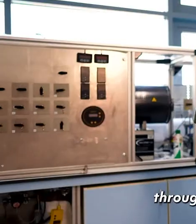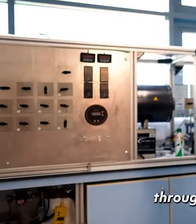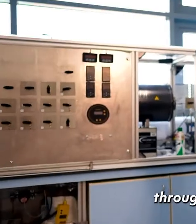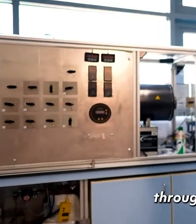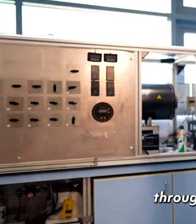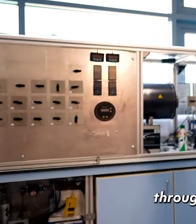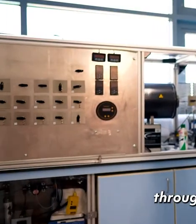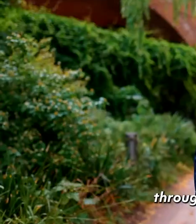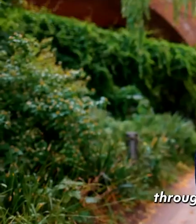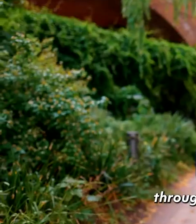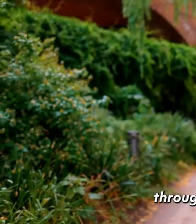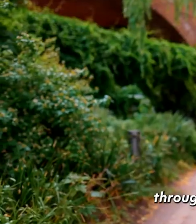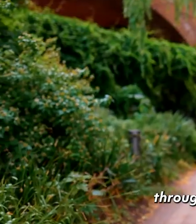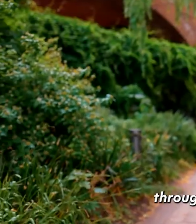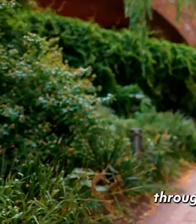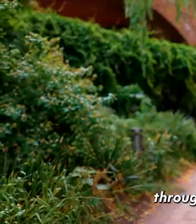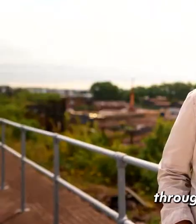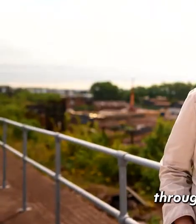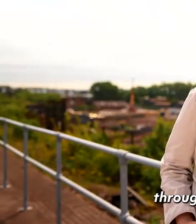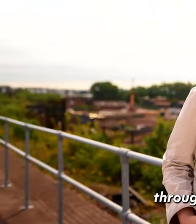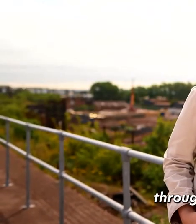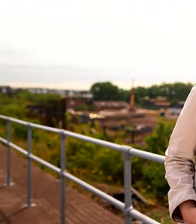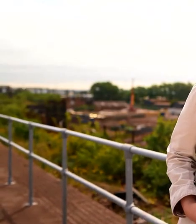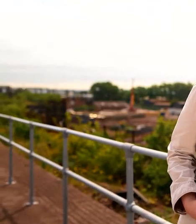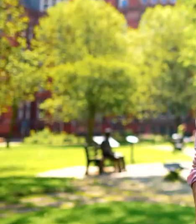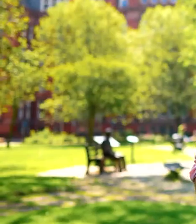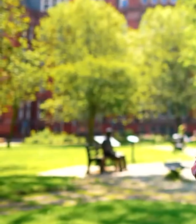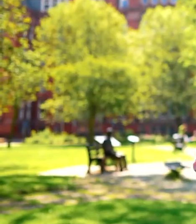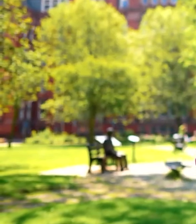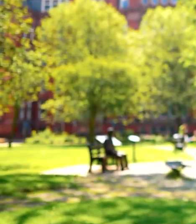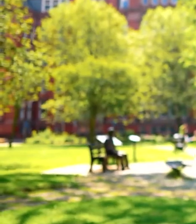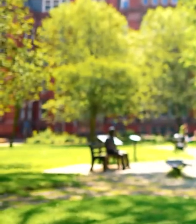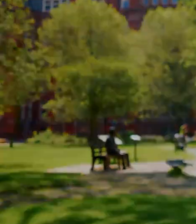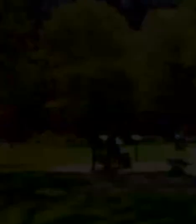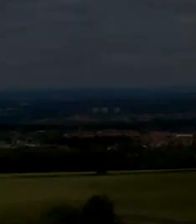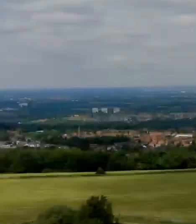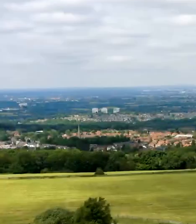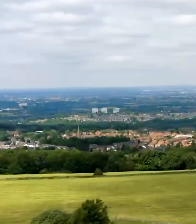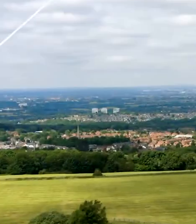tackle climate change through a new Greater Manchester Levelling Up deal.